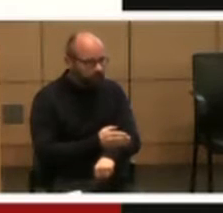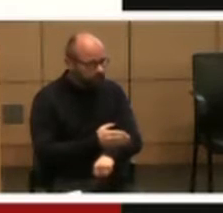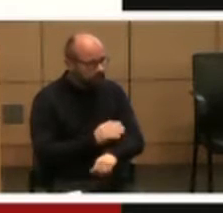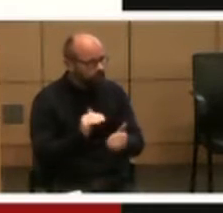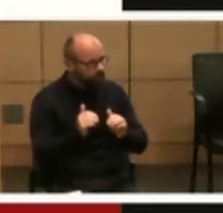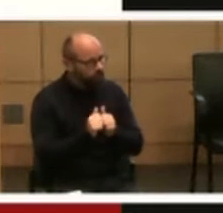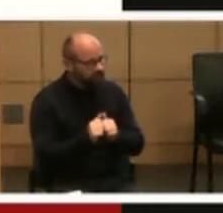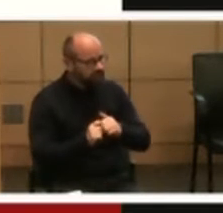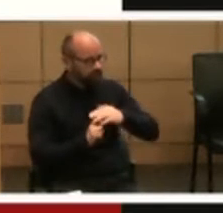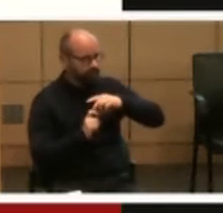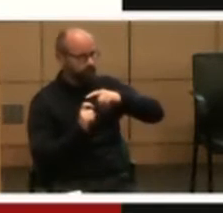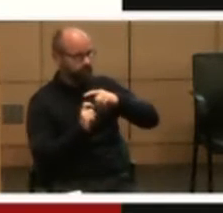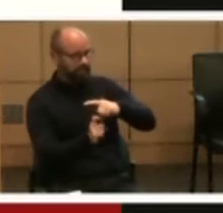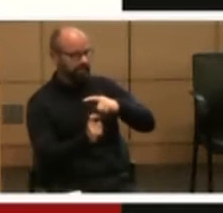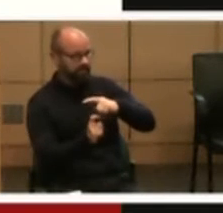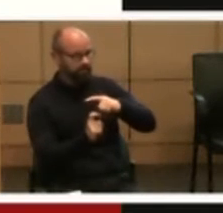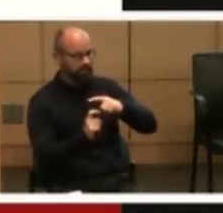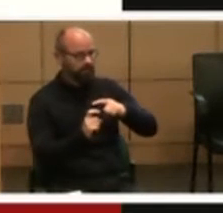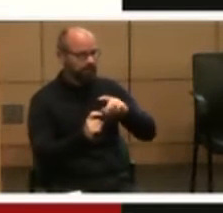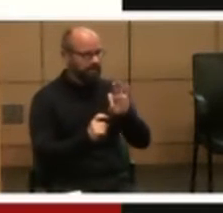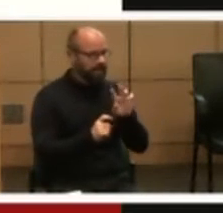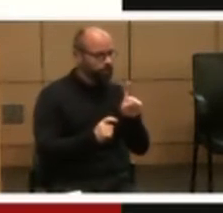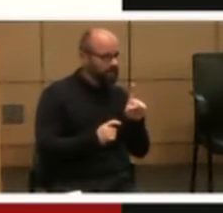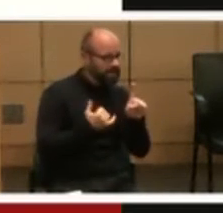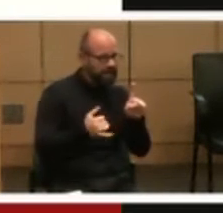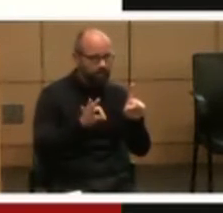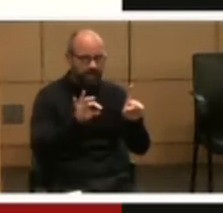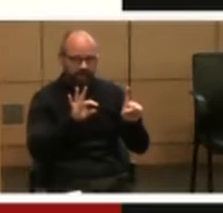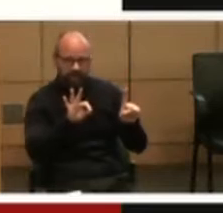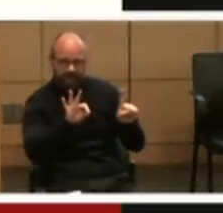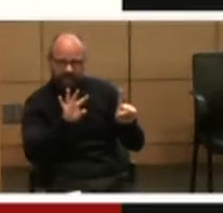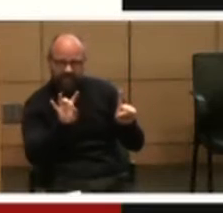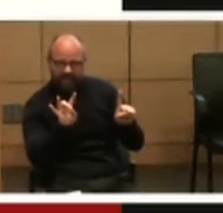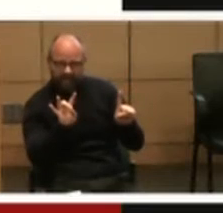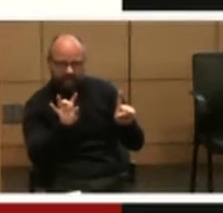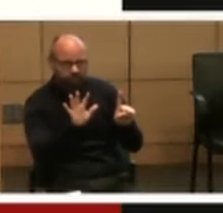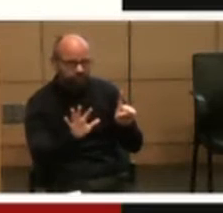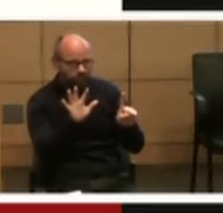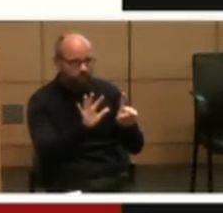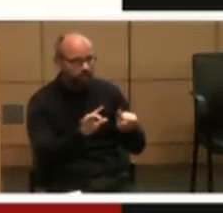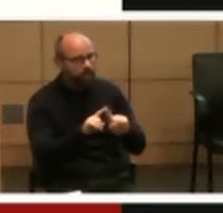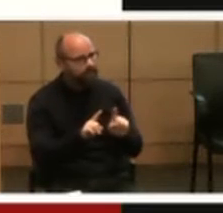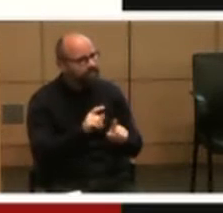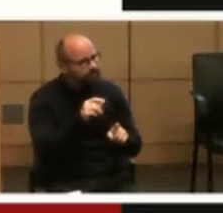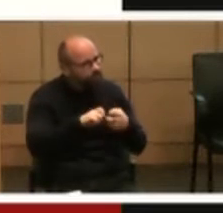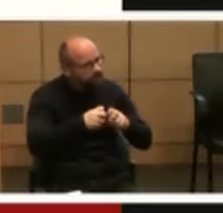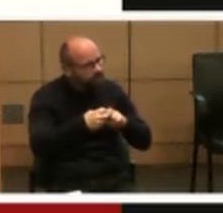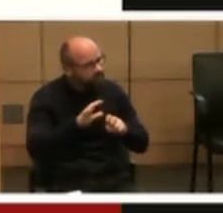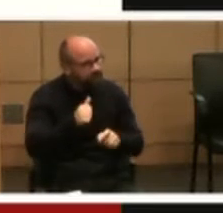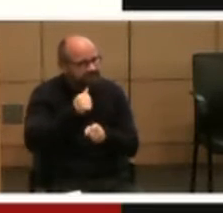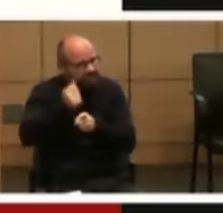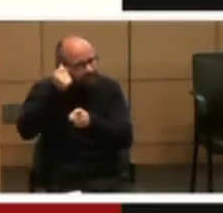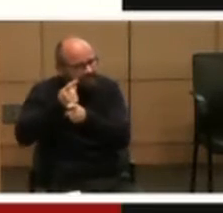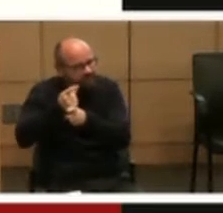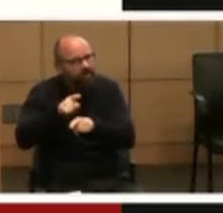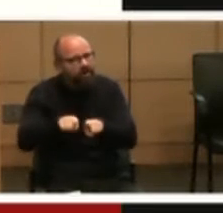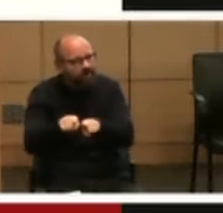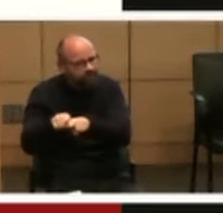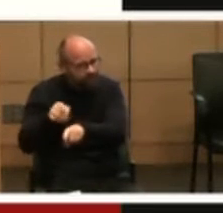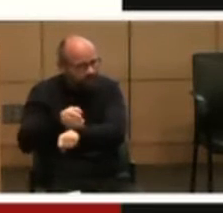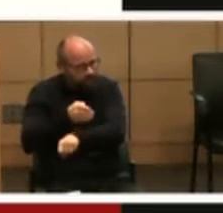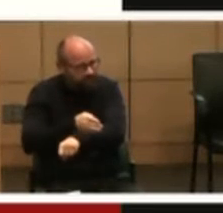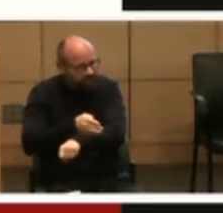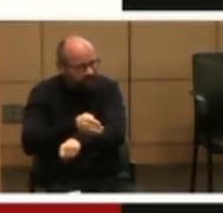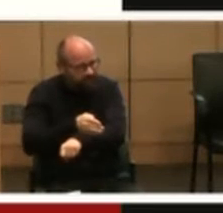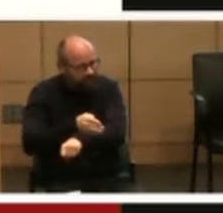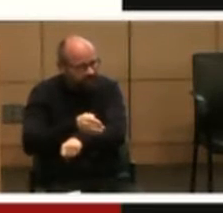they're about 98 or so. The problem is their siblings also got better. And if anything, the difference between